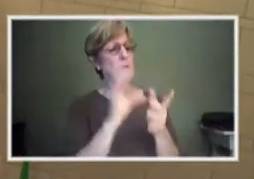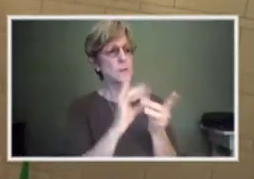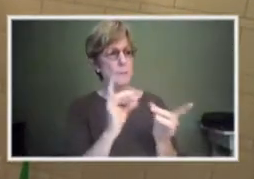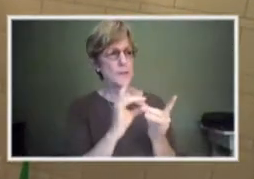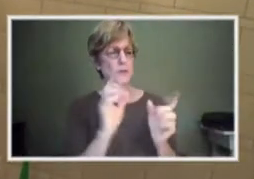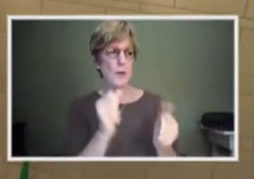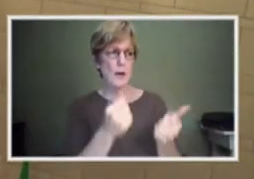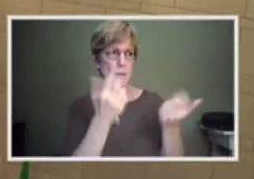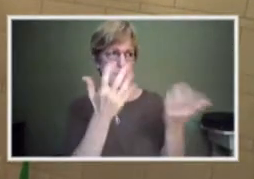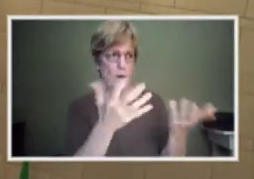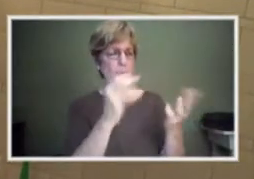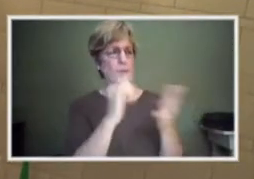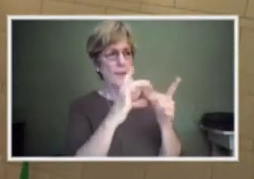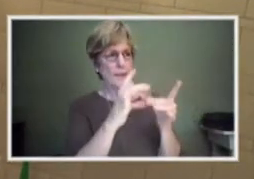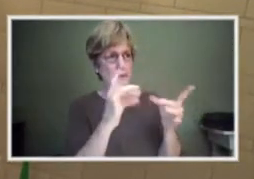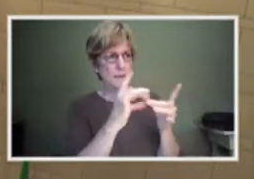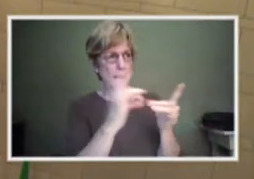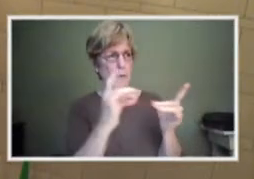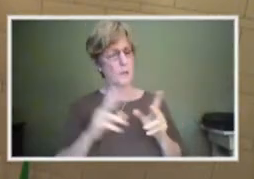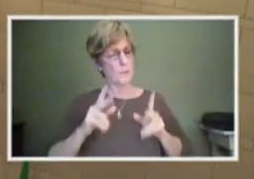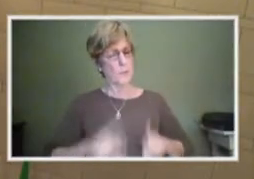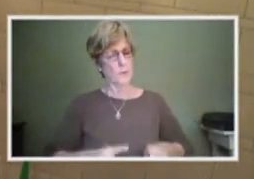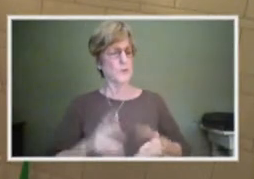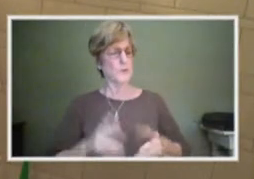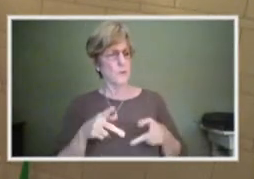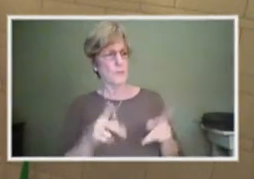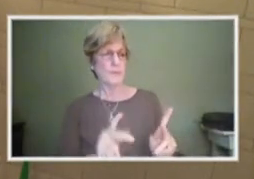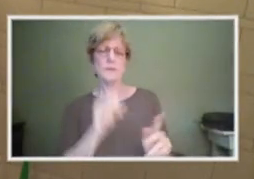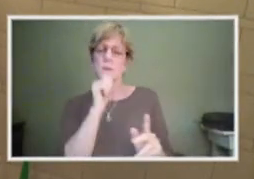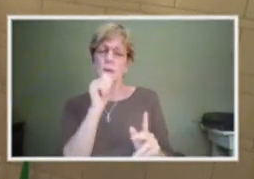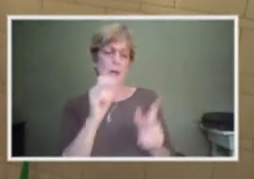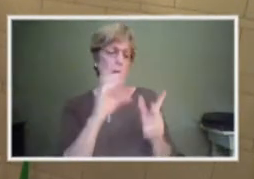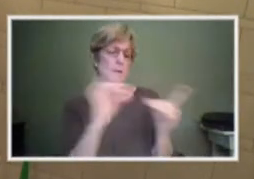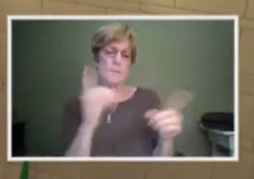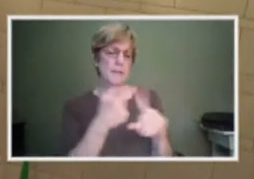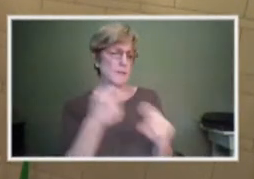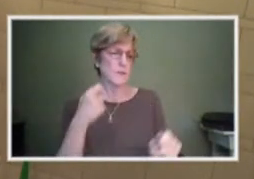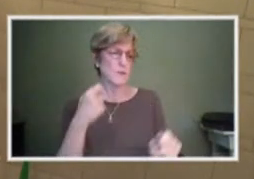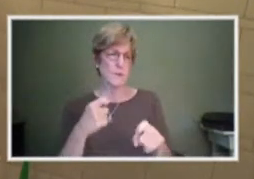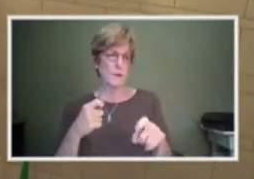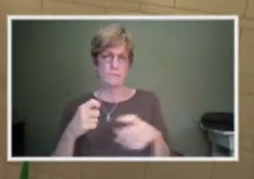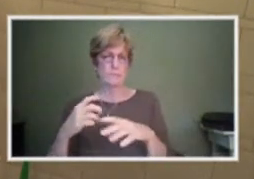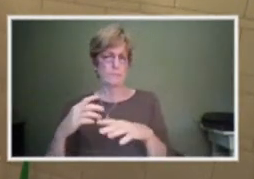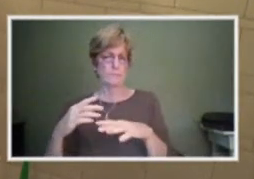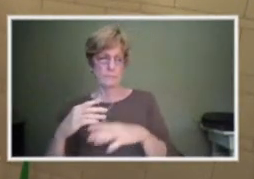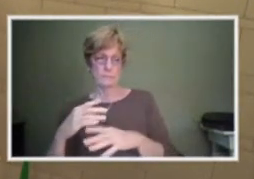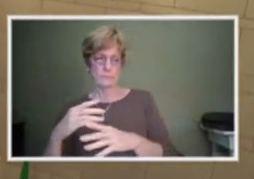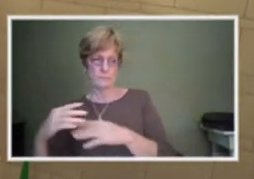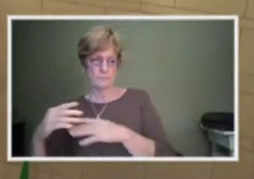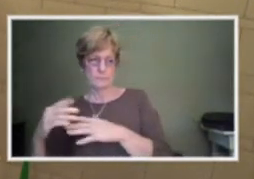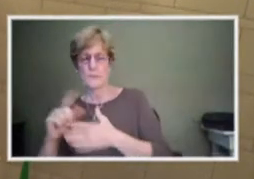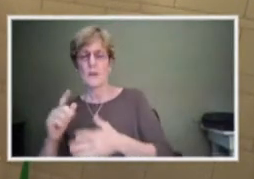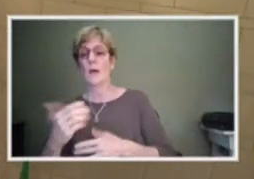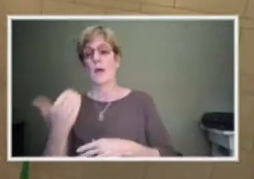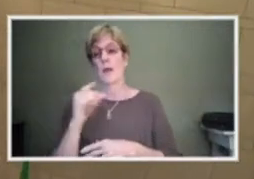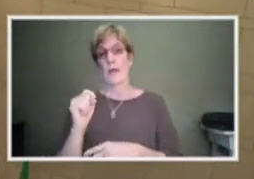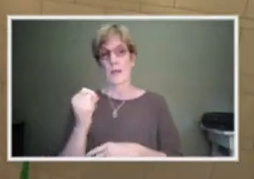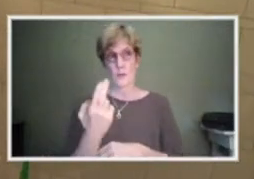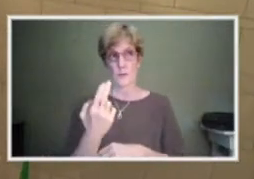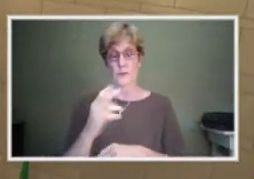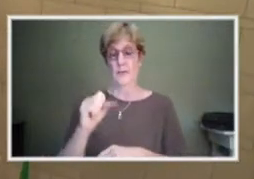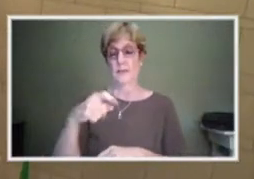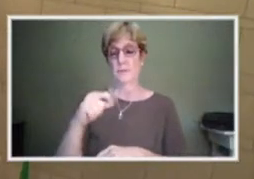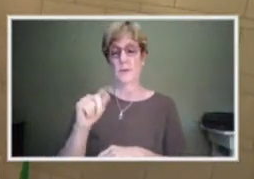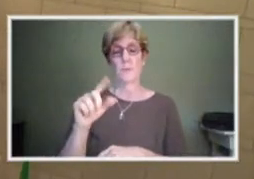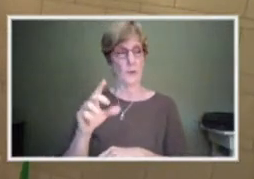the following comment as a matter of personal privilege and not as a message from council. Last Thursday, on September 8th, Queen